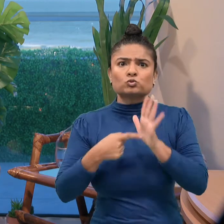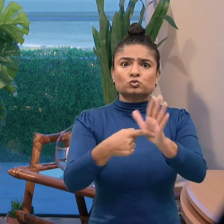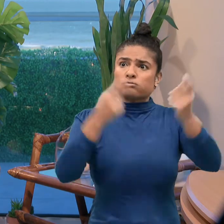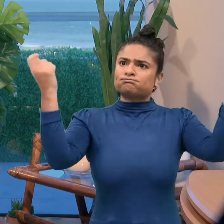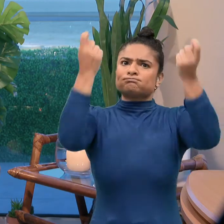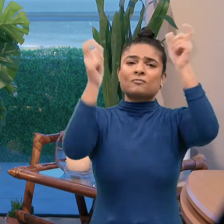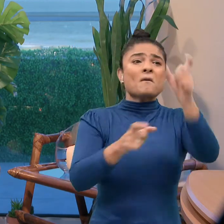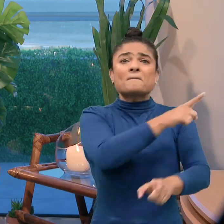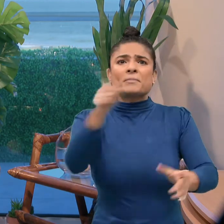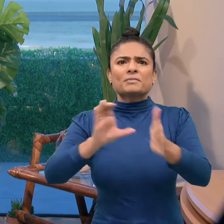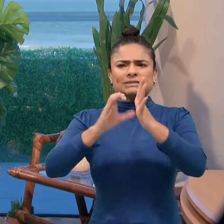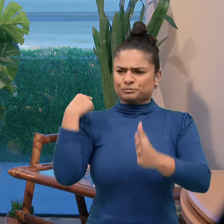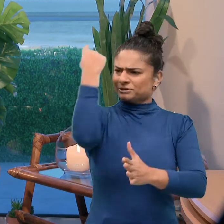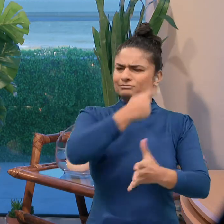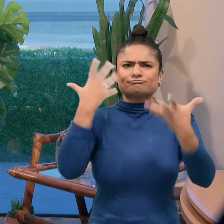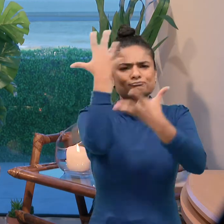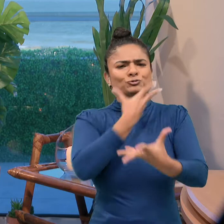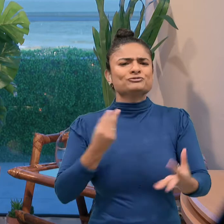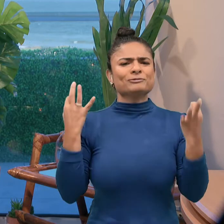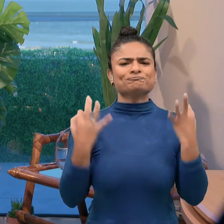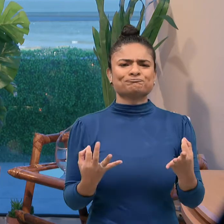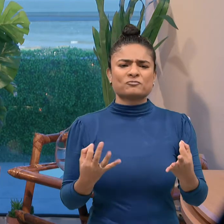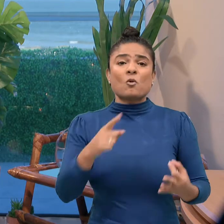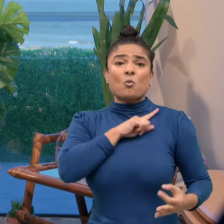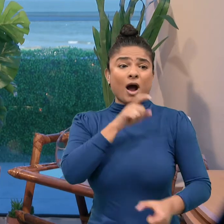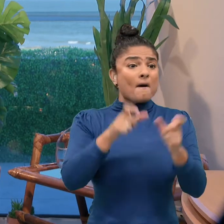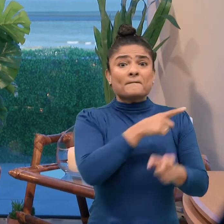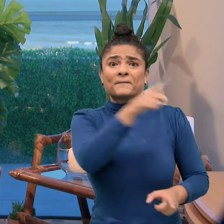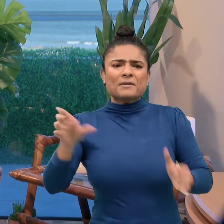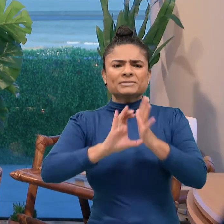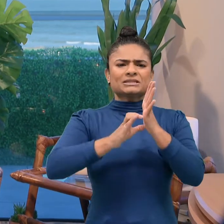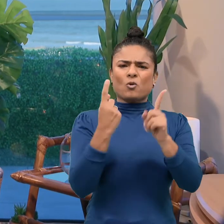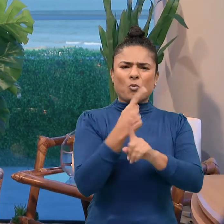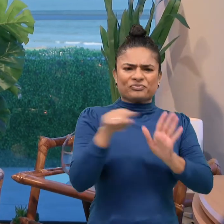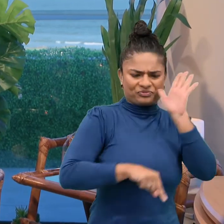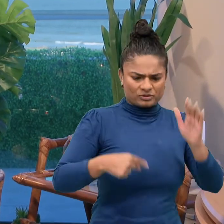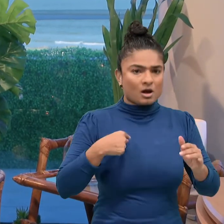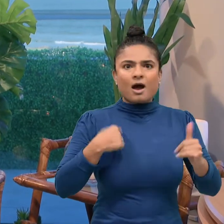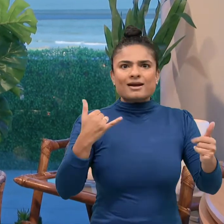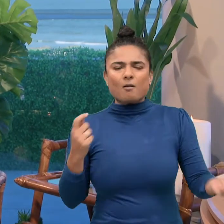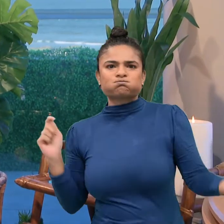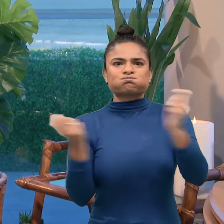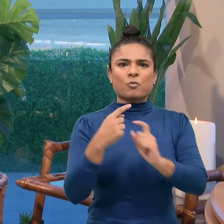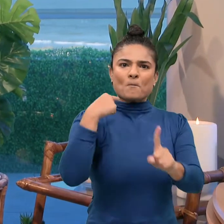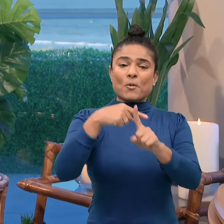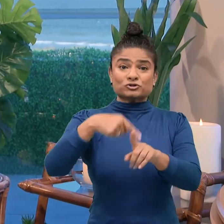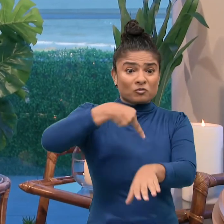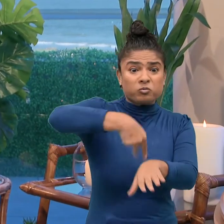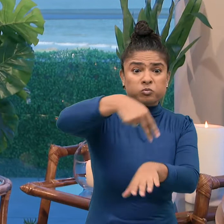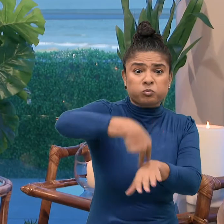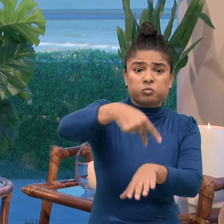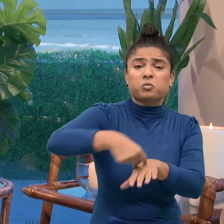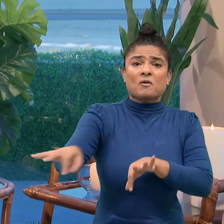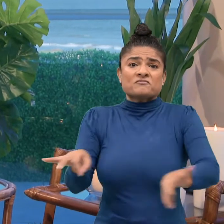to celebrate beauty in all its different forms. As a result, we'll see people with disabilities making appearances on Runway, on the cover